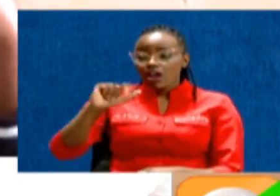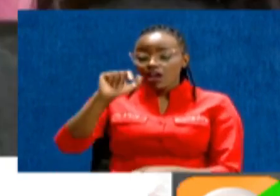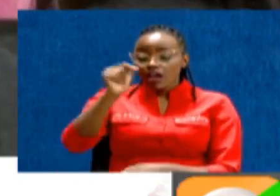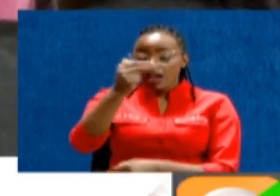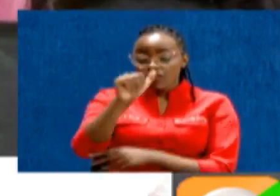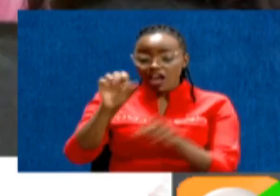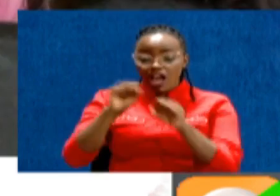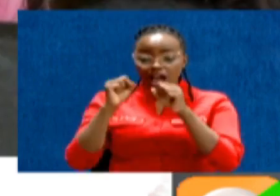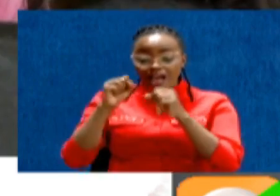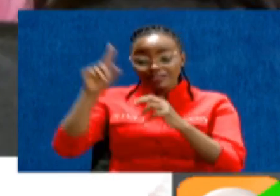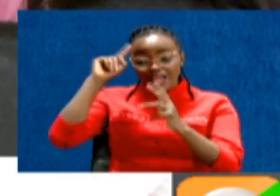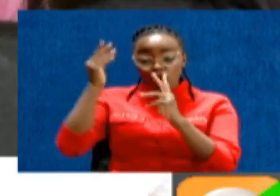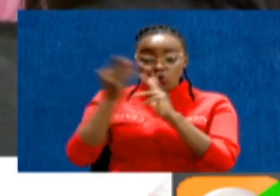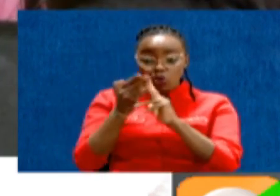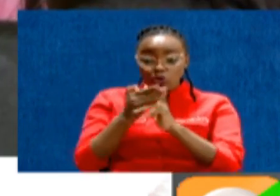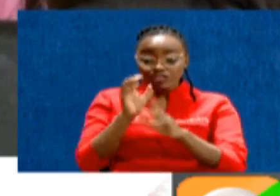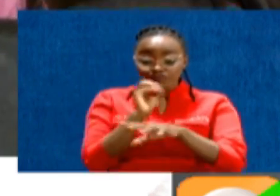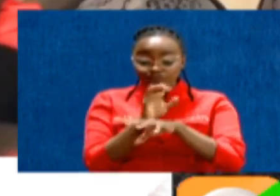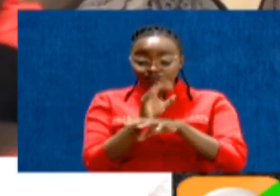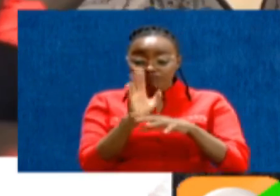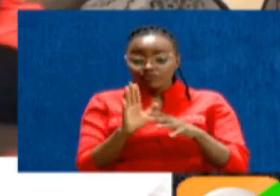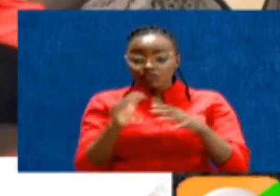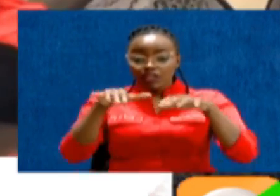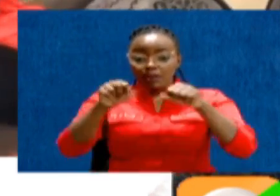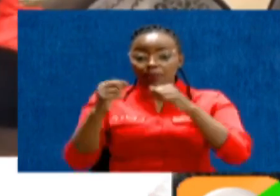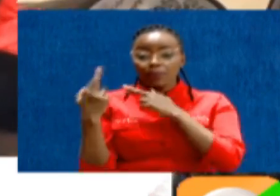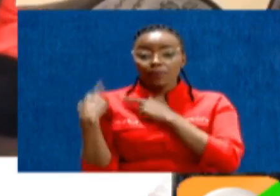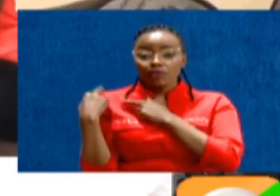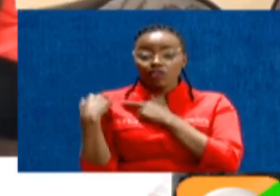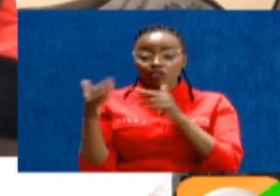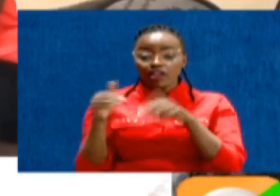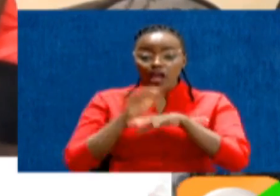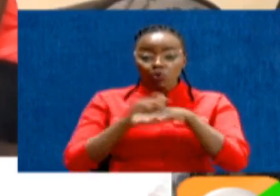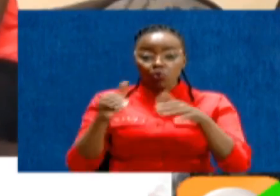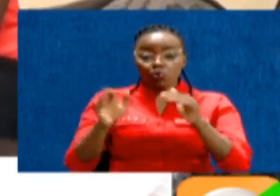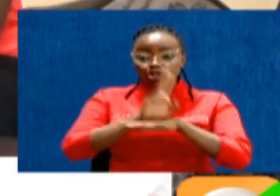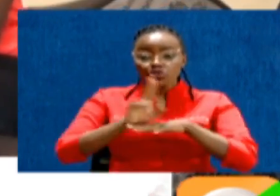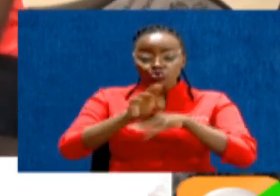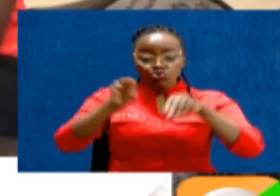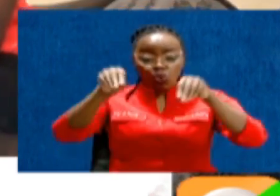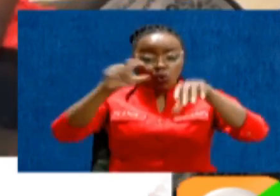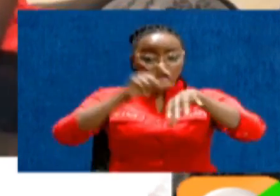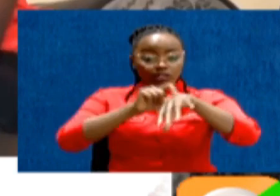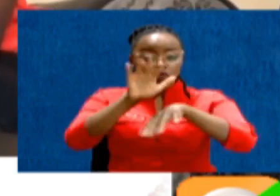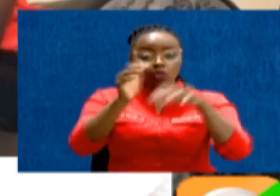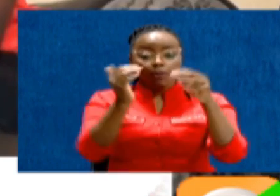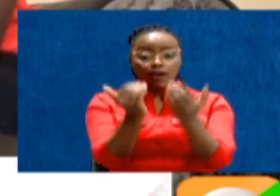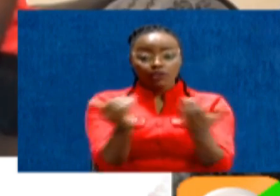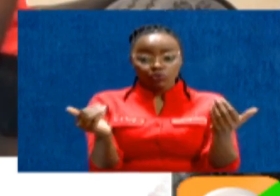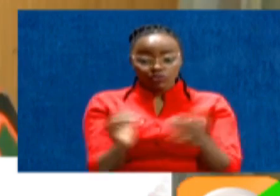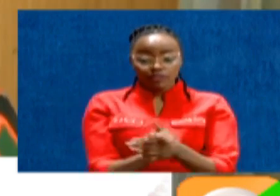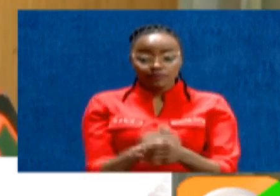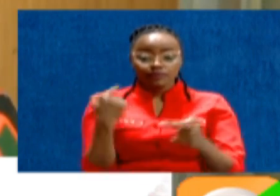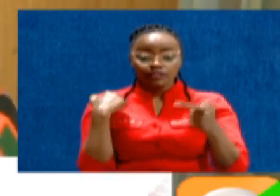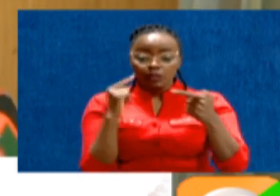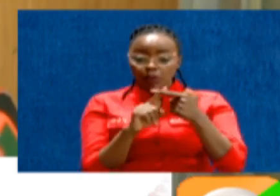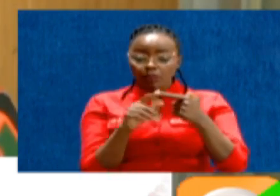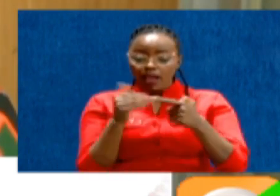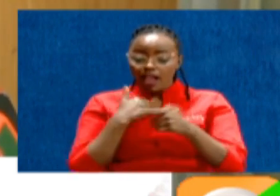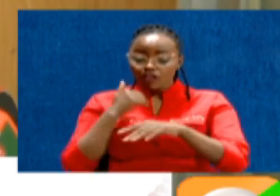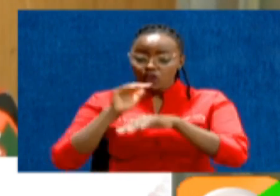says parents should take up the challenge positively and spend quality time with their children. First of all, create a rapport with your